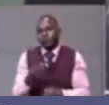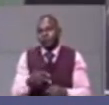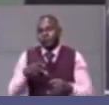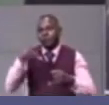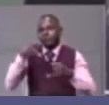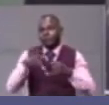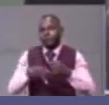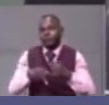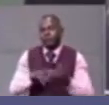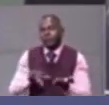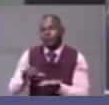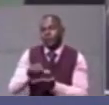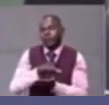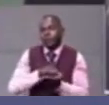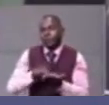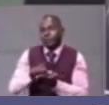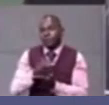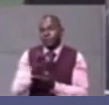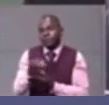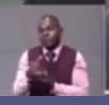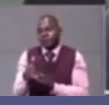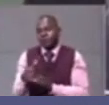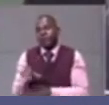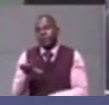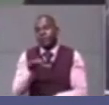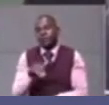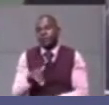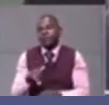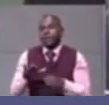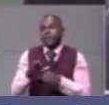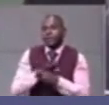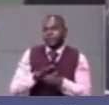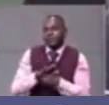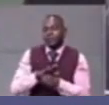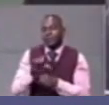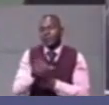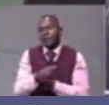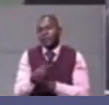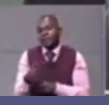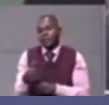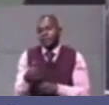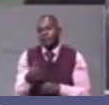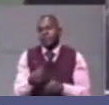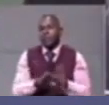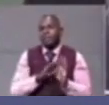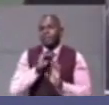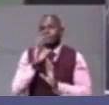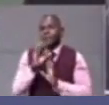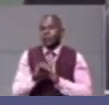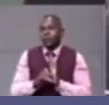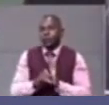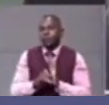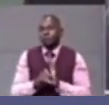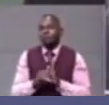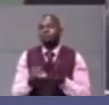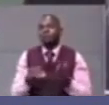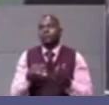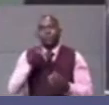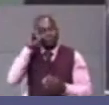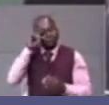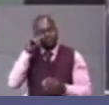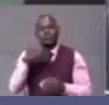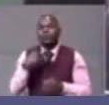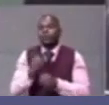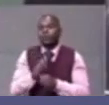Kisoro Airport and these other airports, Kasese and the lake, on the program, and I think it's work